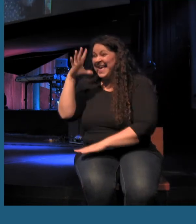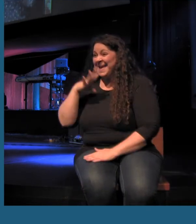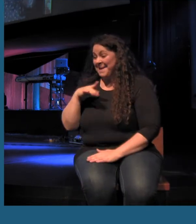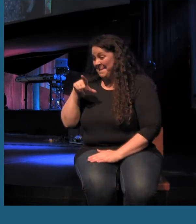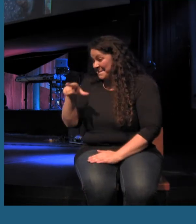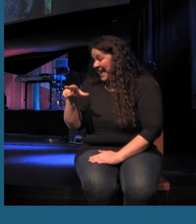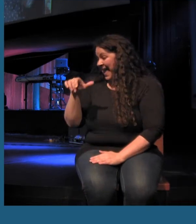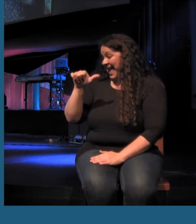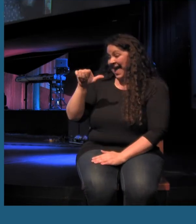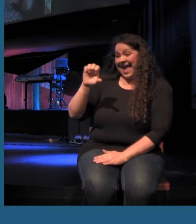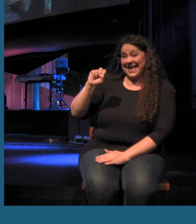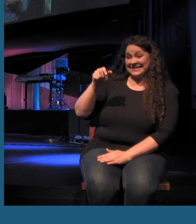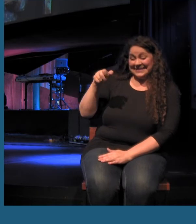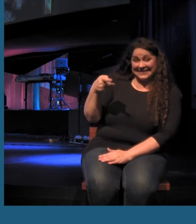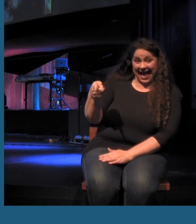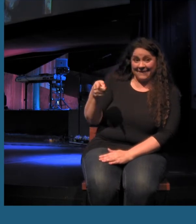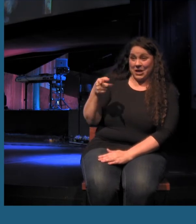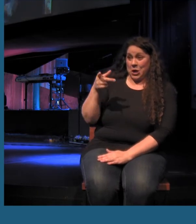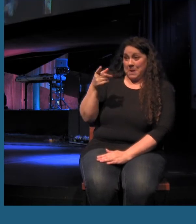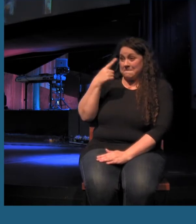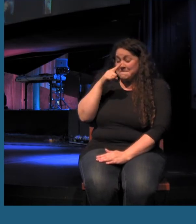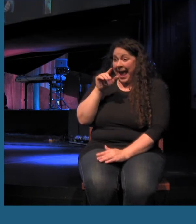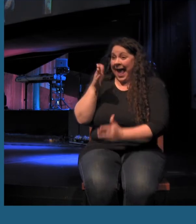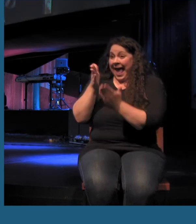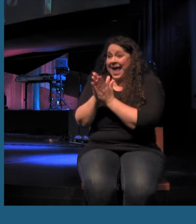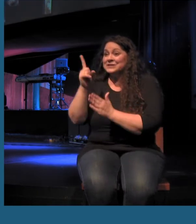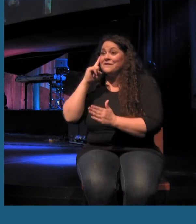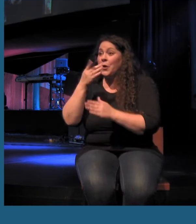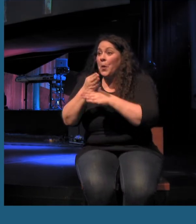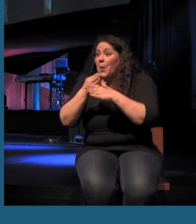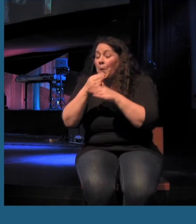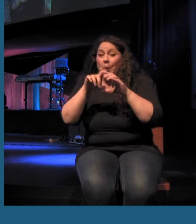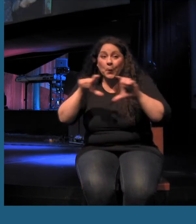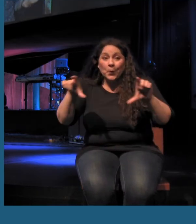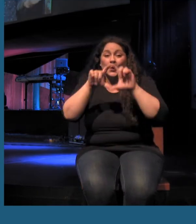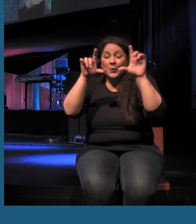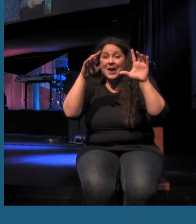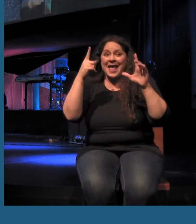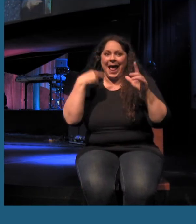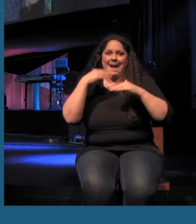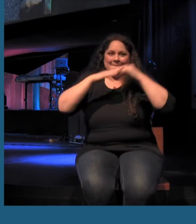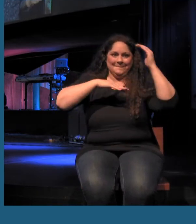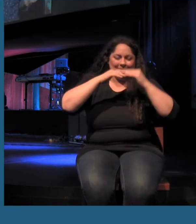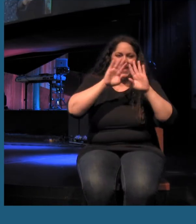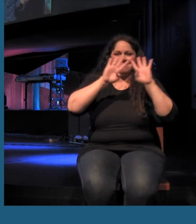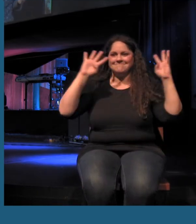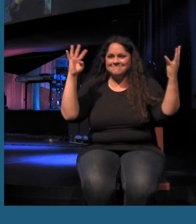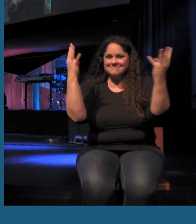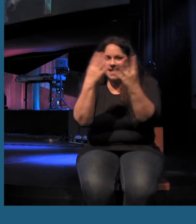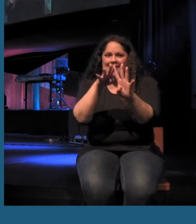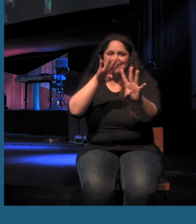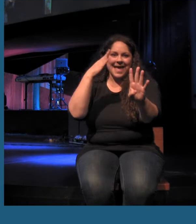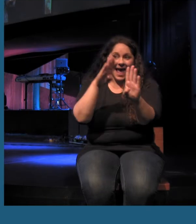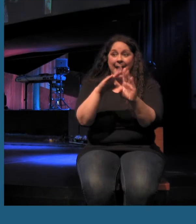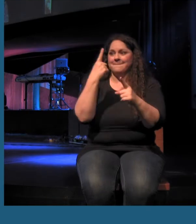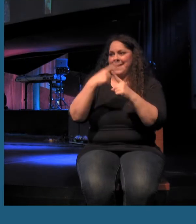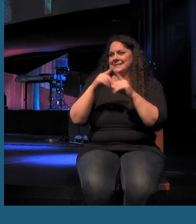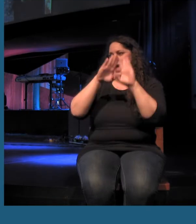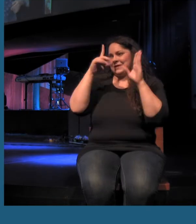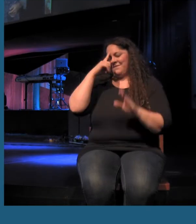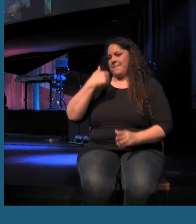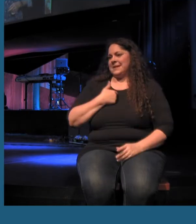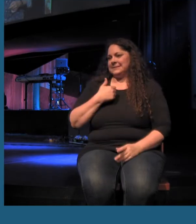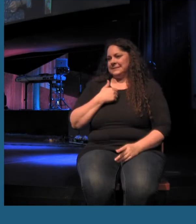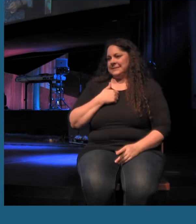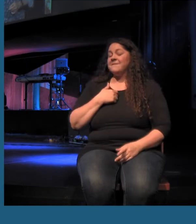him send me timbers for us to rebuild the city and the gate and a house for myself to live in? And by the way,